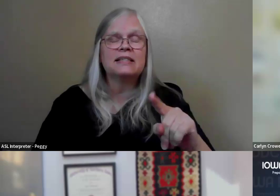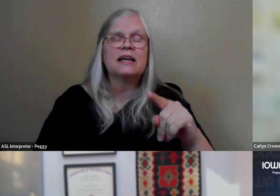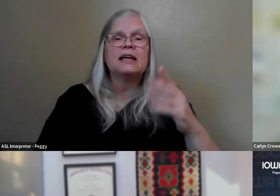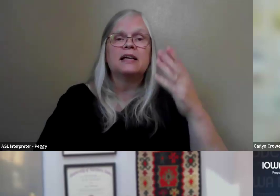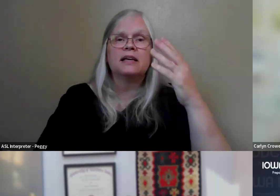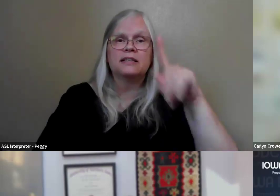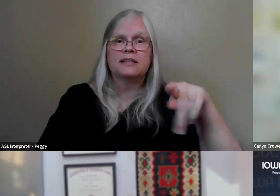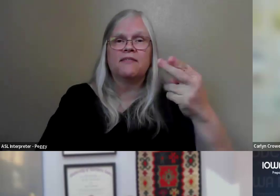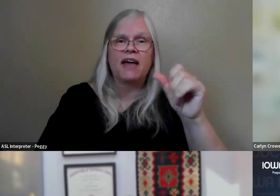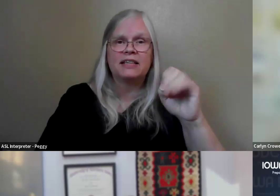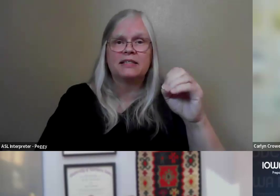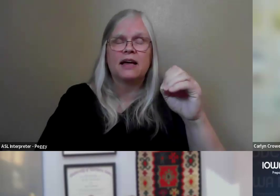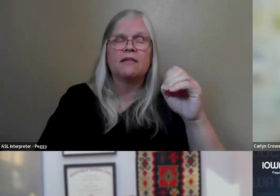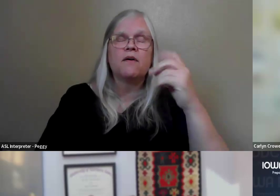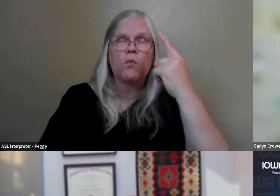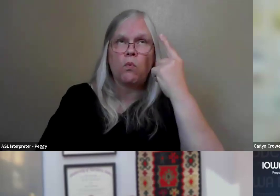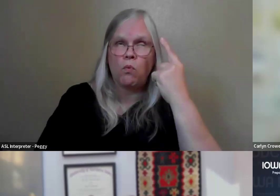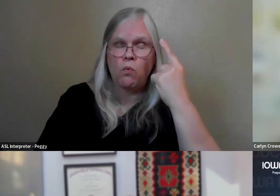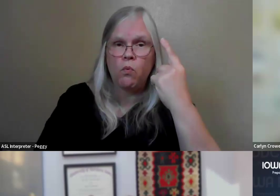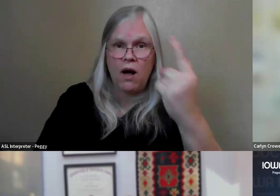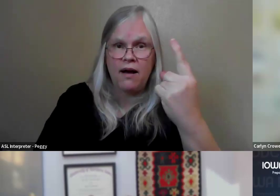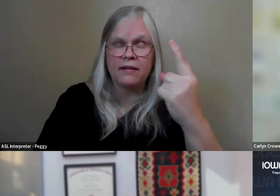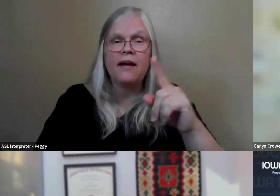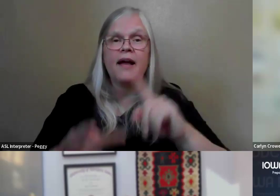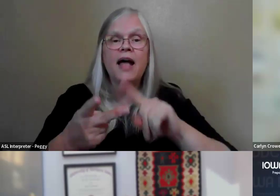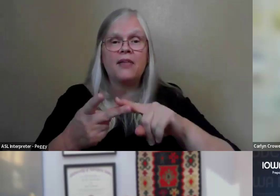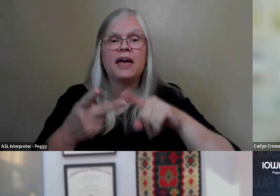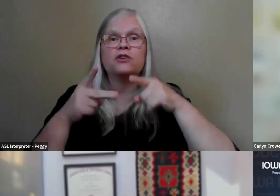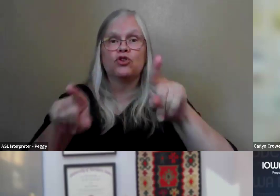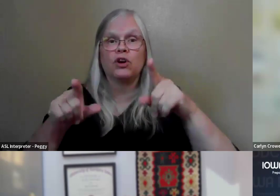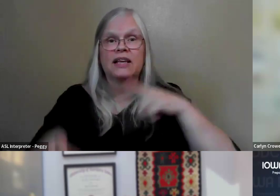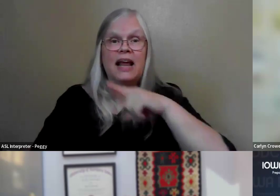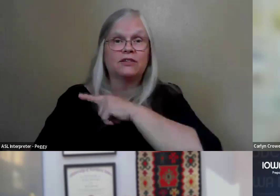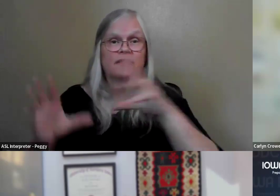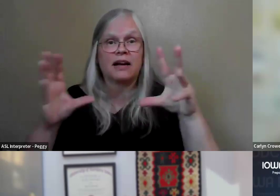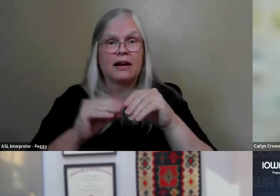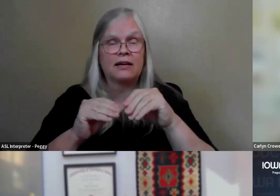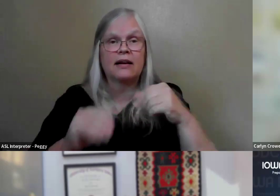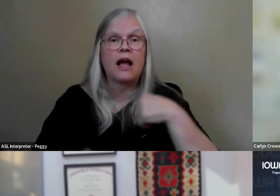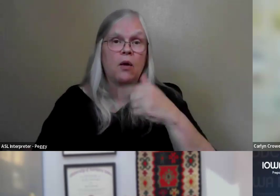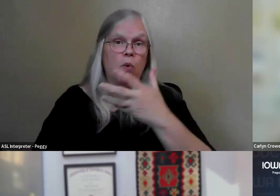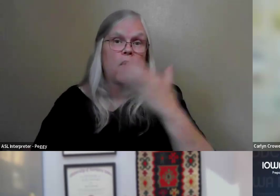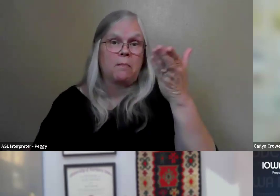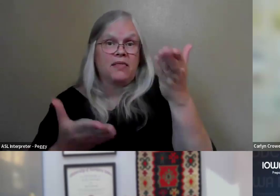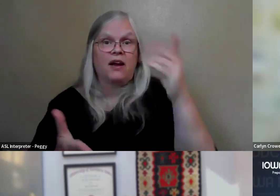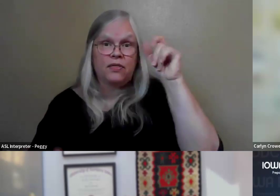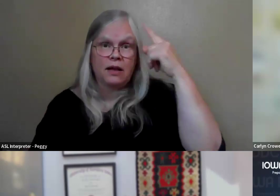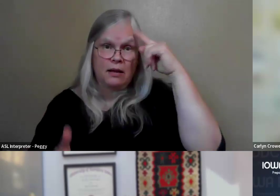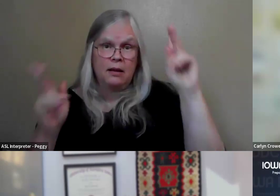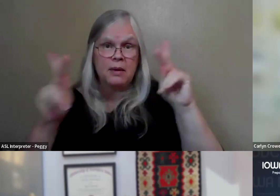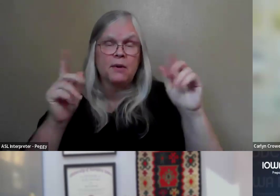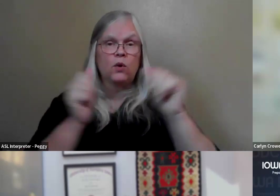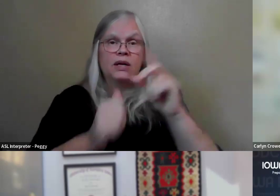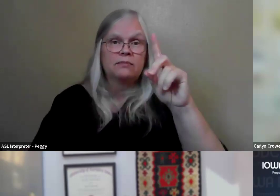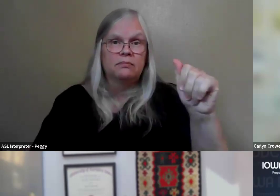two is during the legislative session, and we want to have a presence at the Capitol for people with